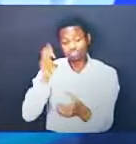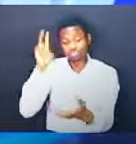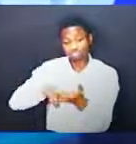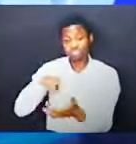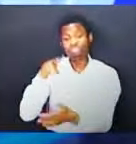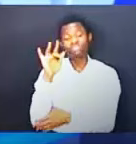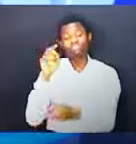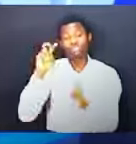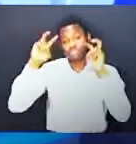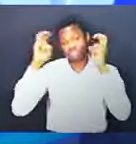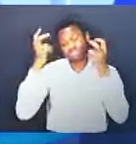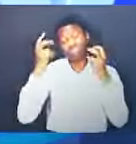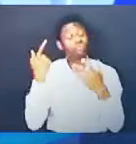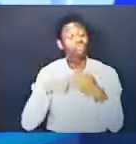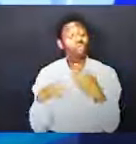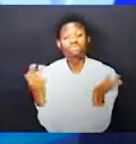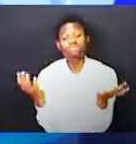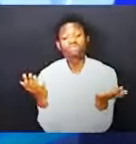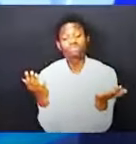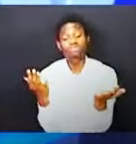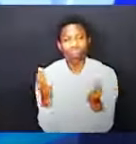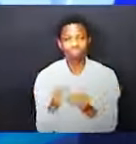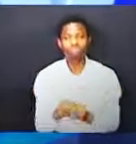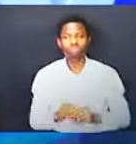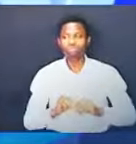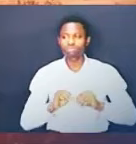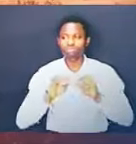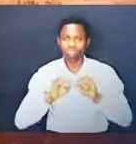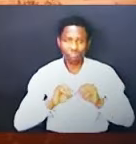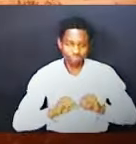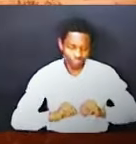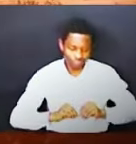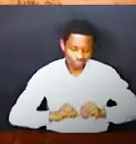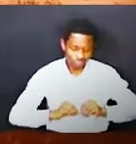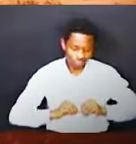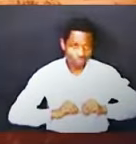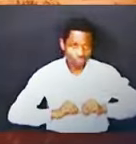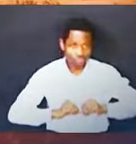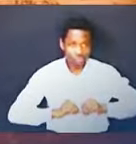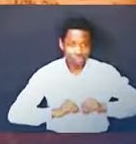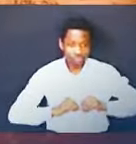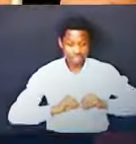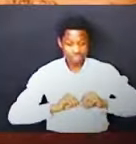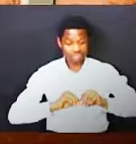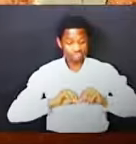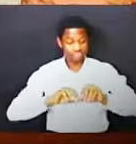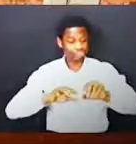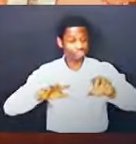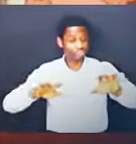2025 shall be unleashed to live a life worthy of your calling.